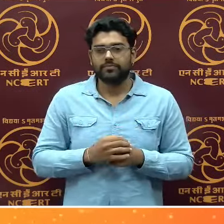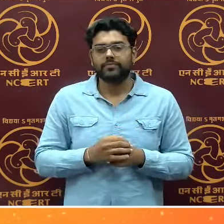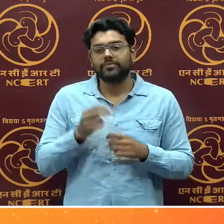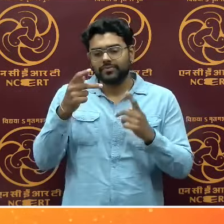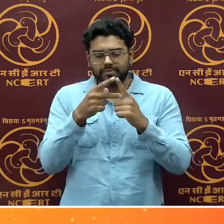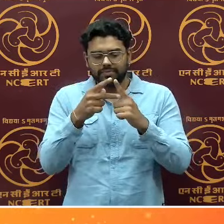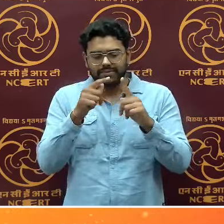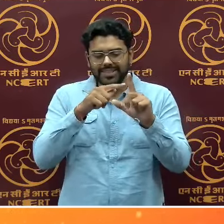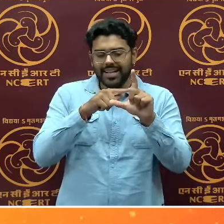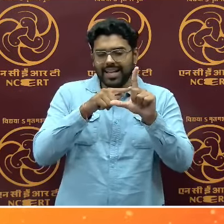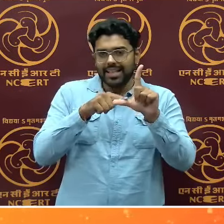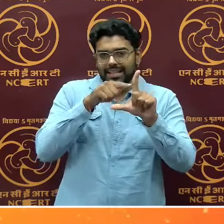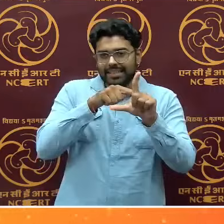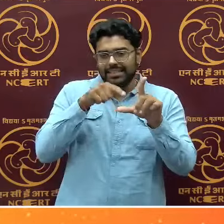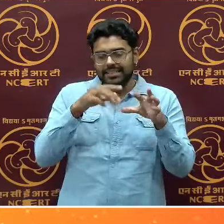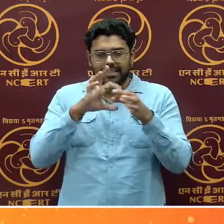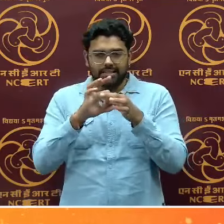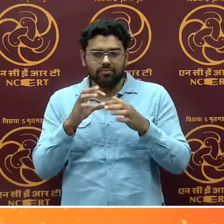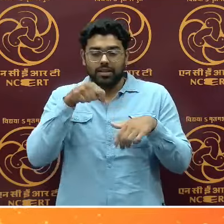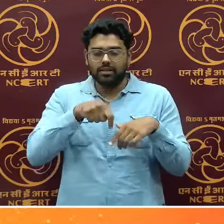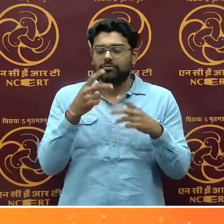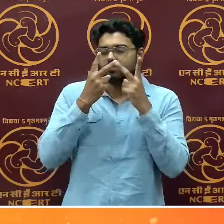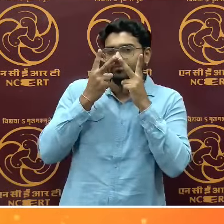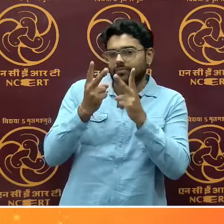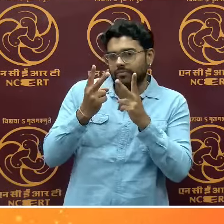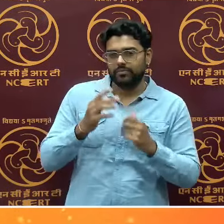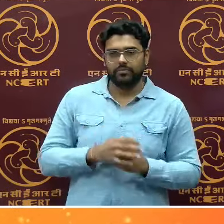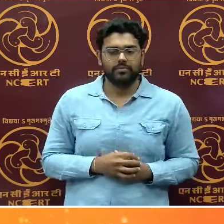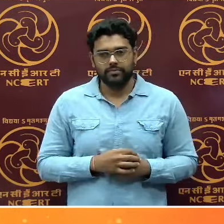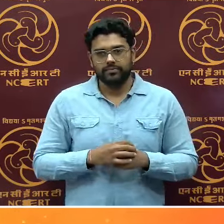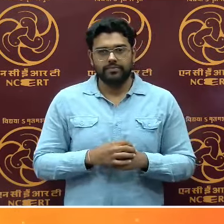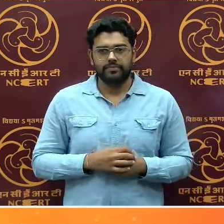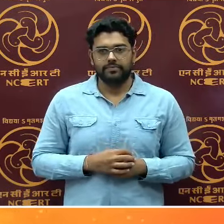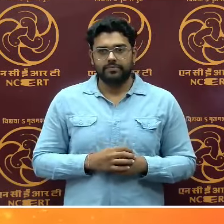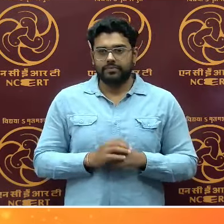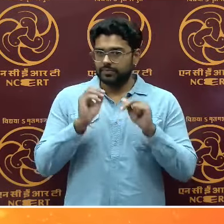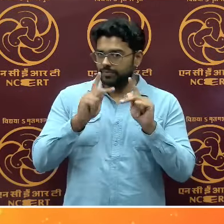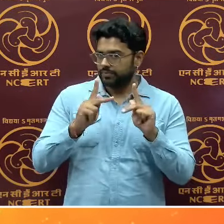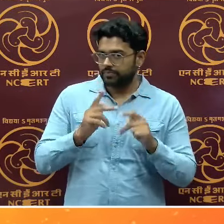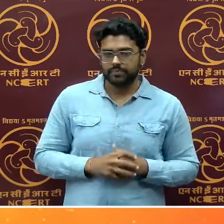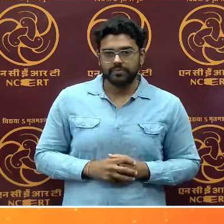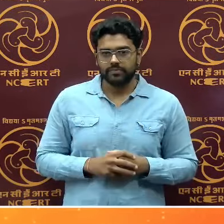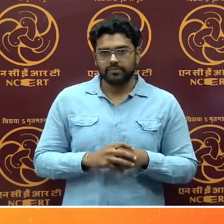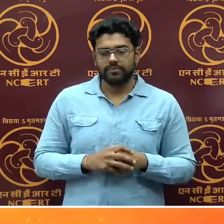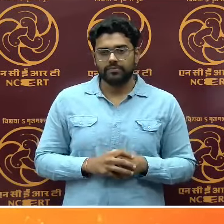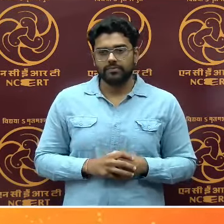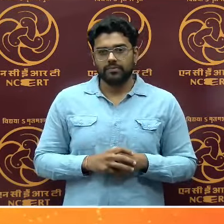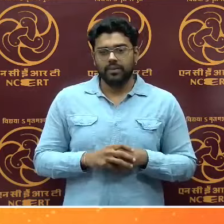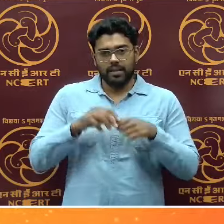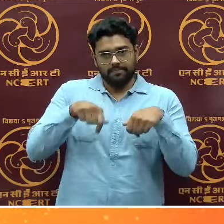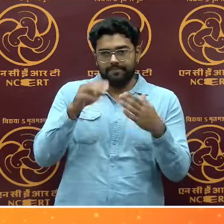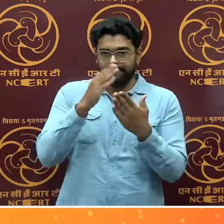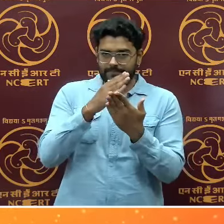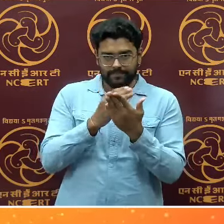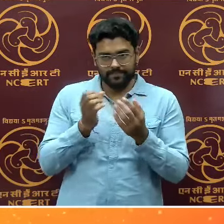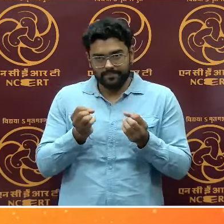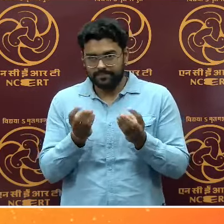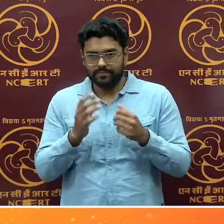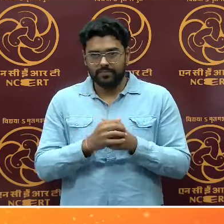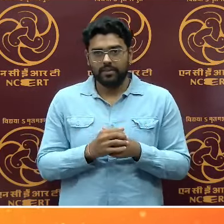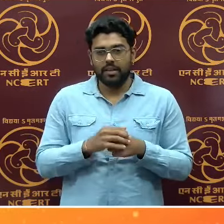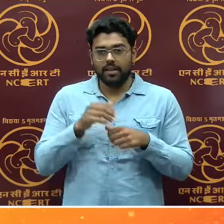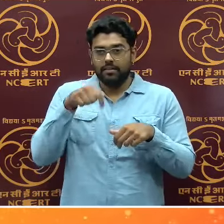angles. Let's explore and find out what it is about. Okay? Yes, ma'am. So let's begin our session. In this, we